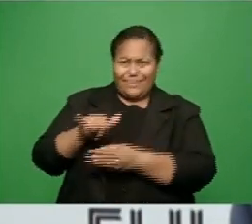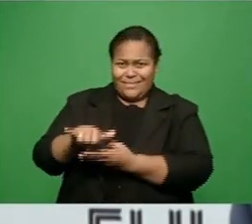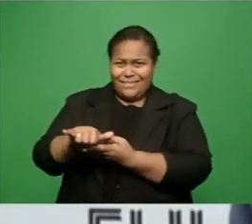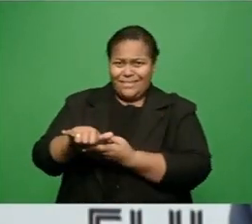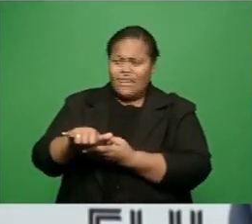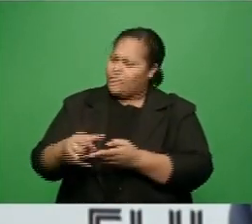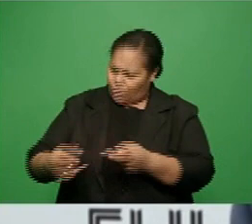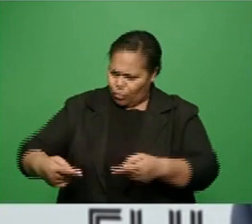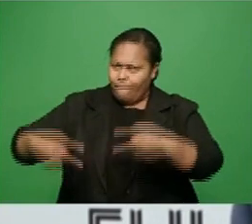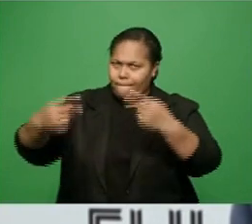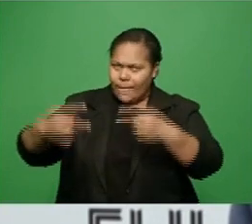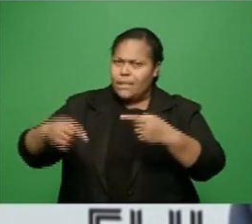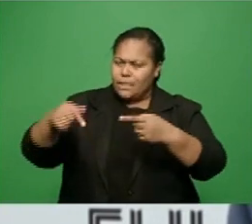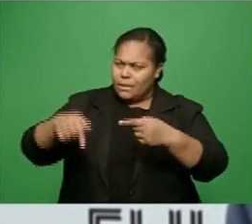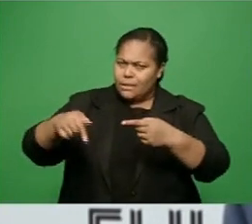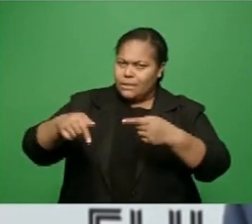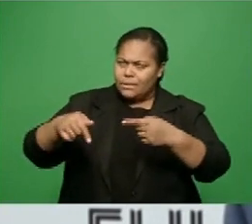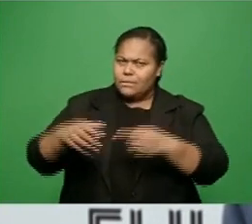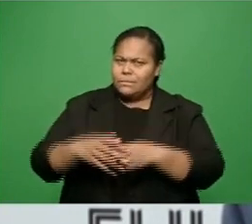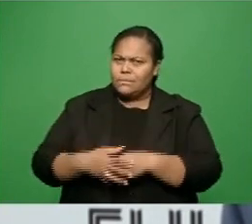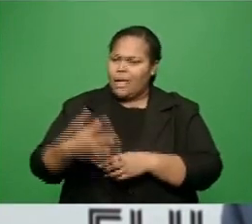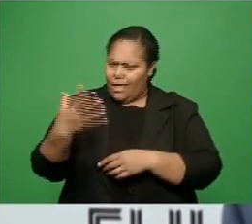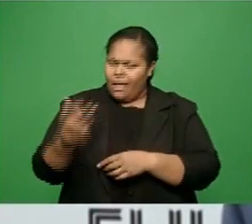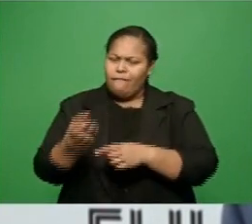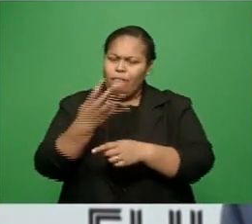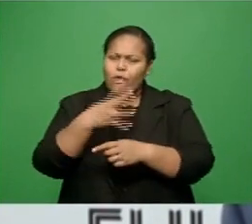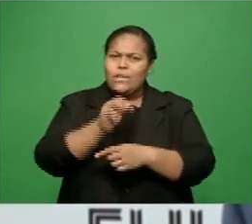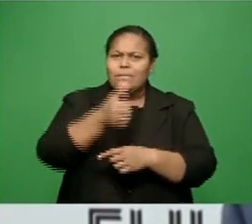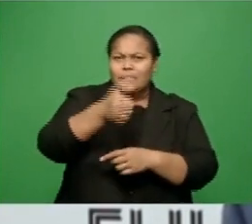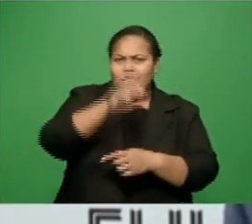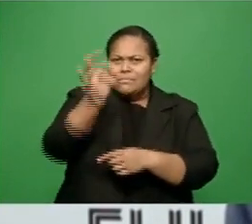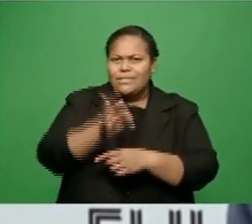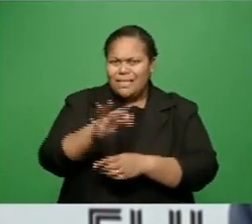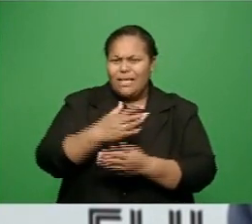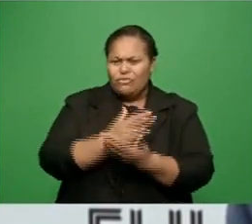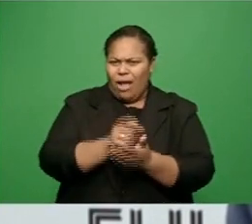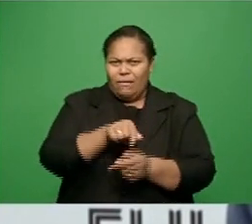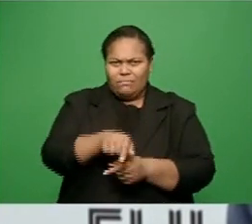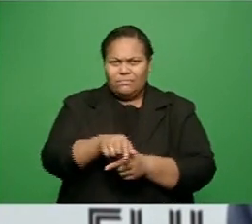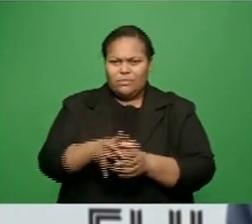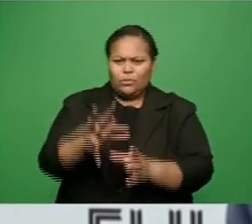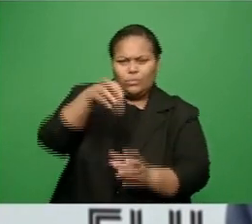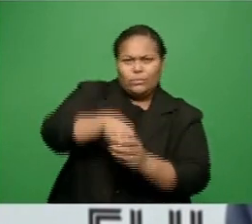within which they hold at least 46% of the shares. It's actually unheard of.